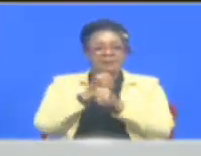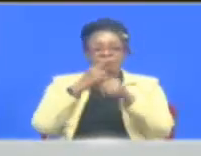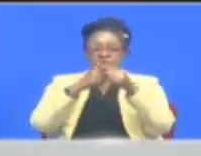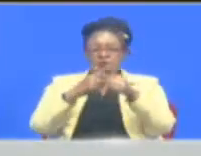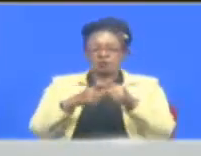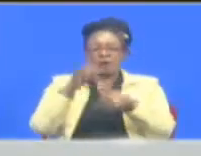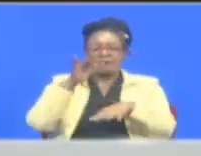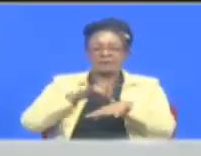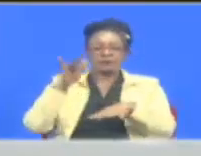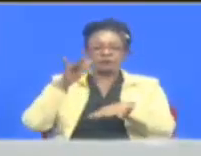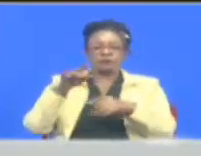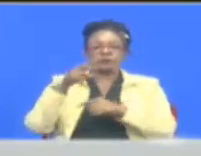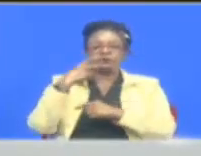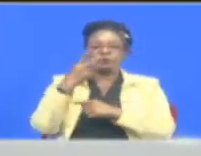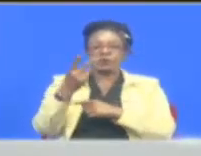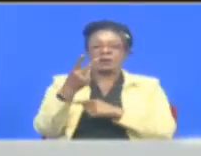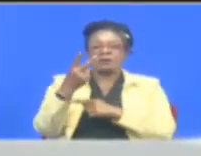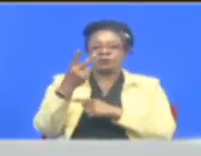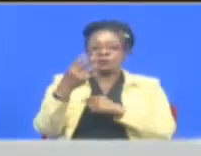on record to